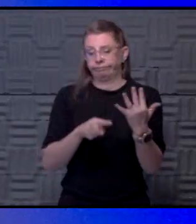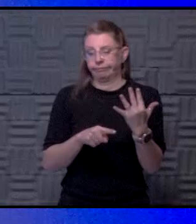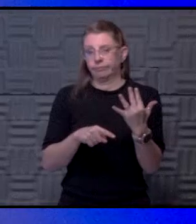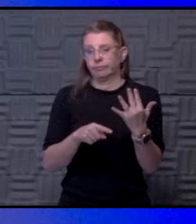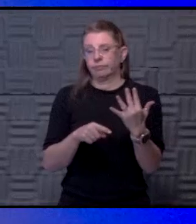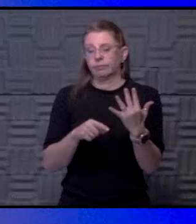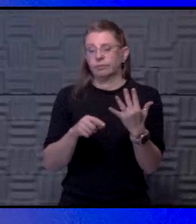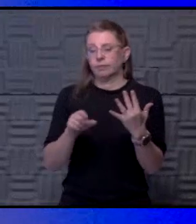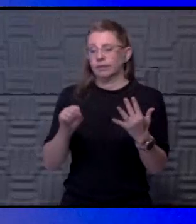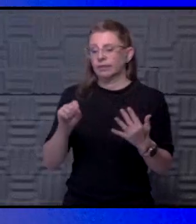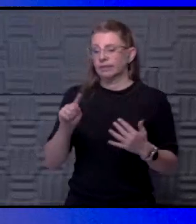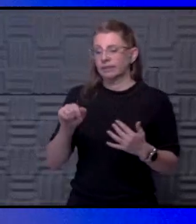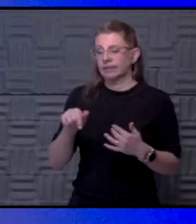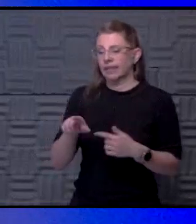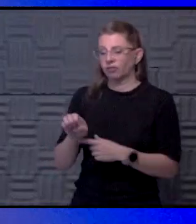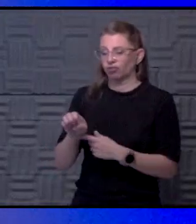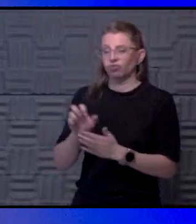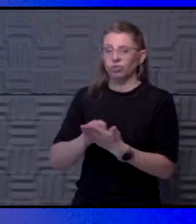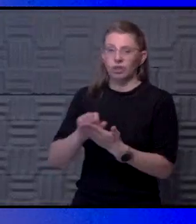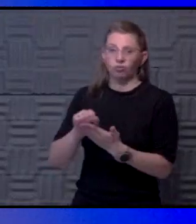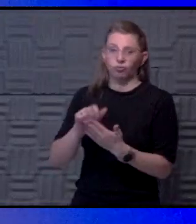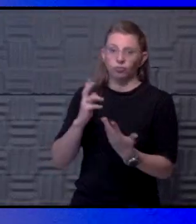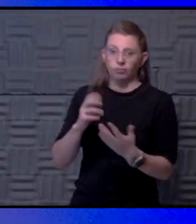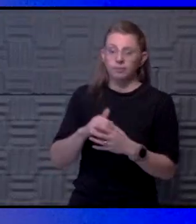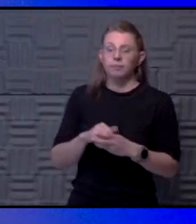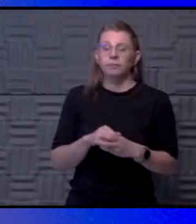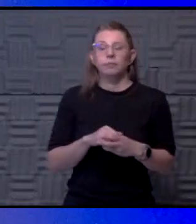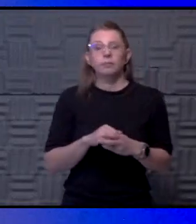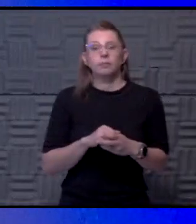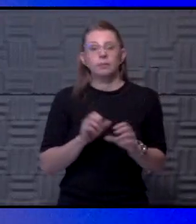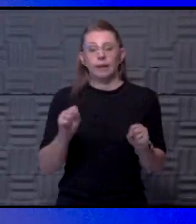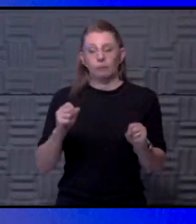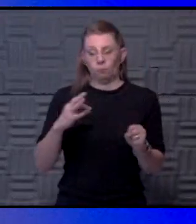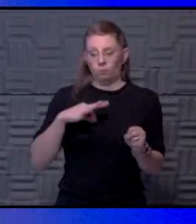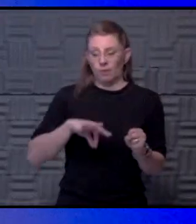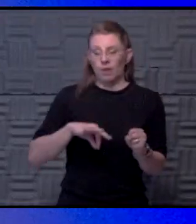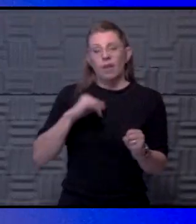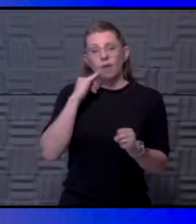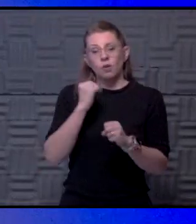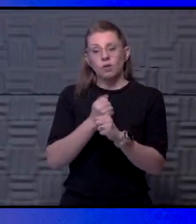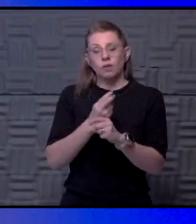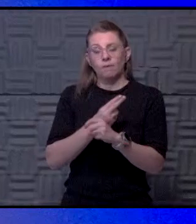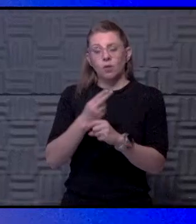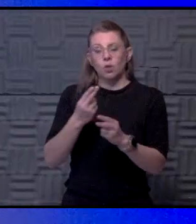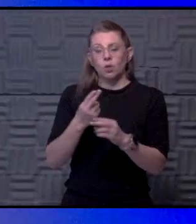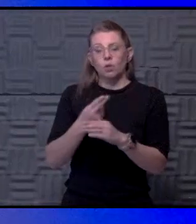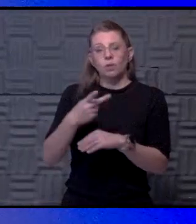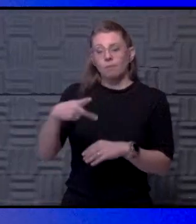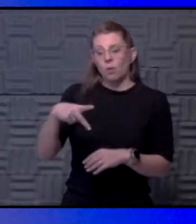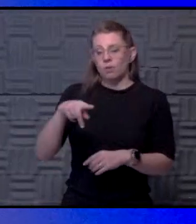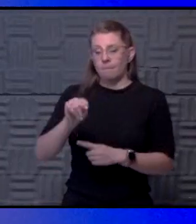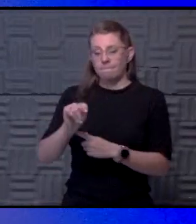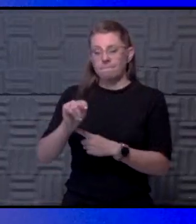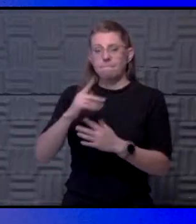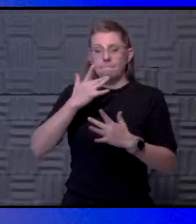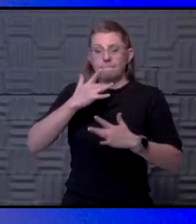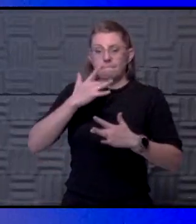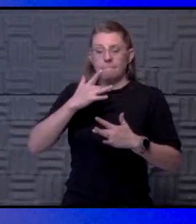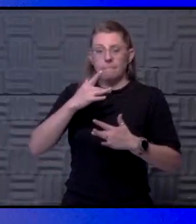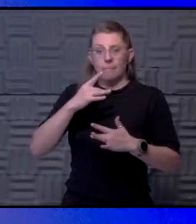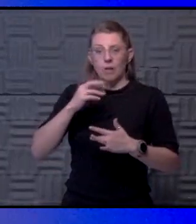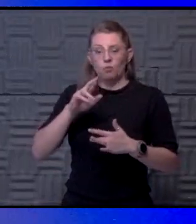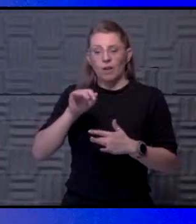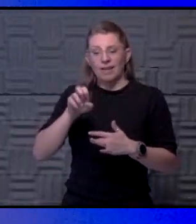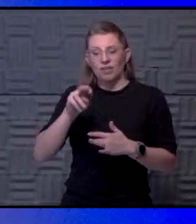the stage. So in order to benefit, if you're using proton therapy to spare or limit radiation from